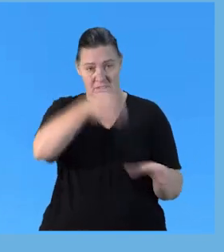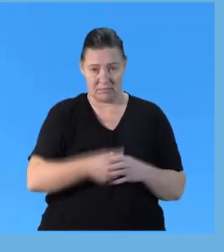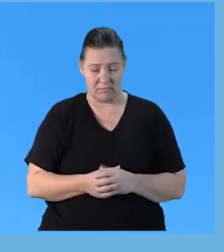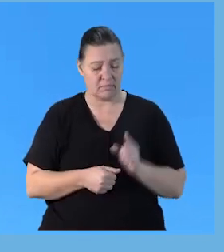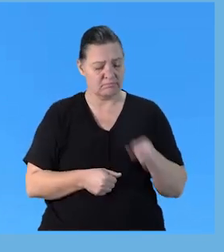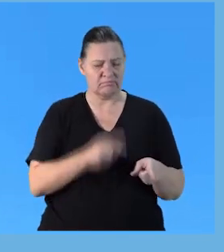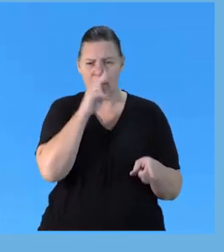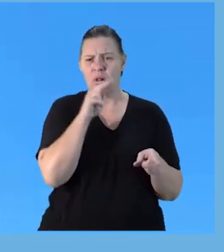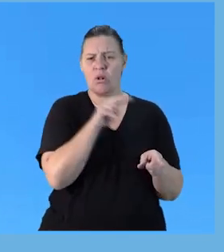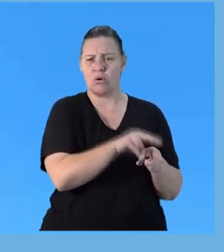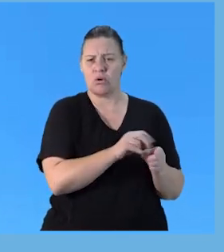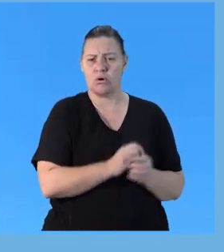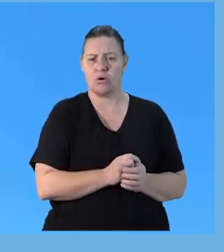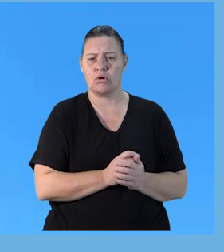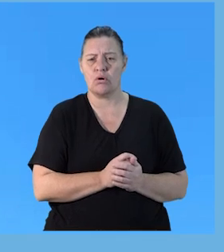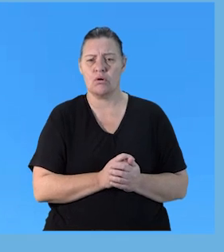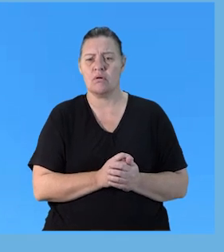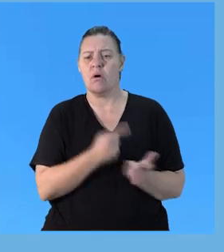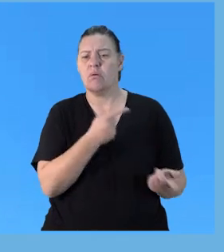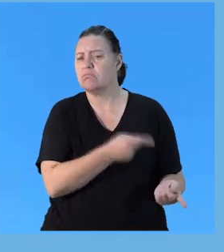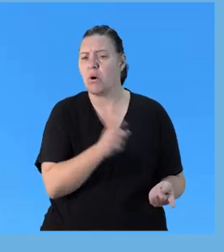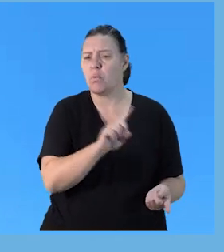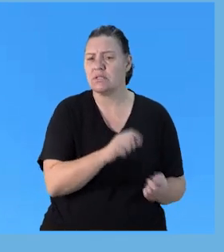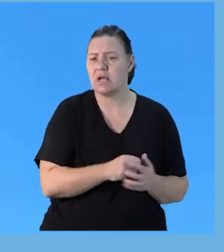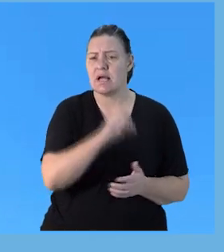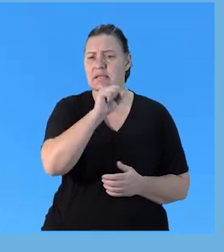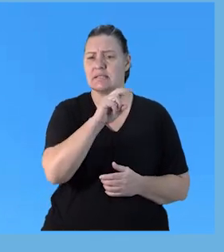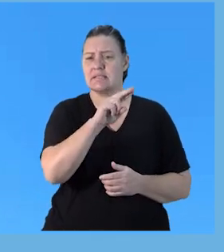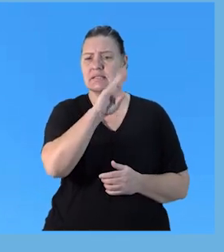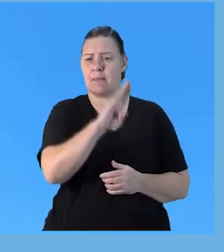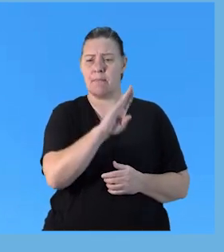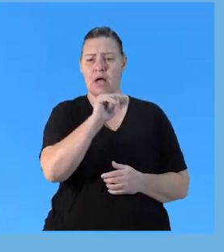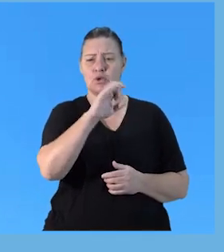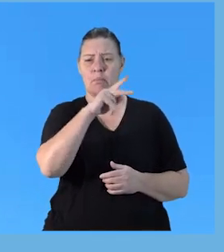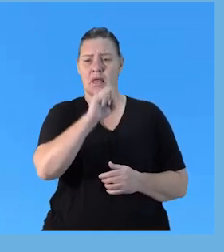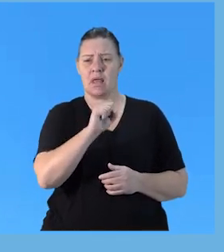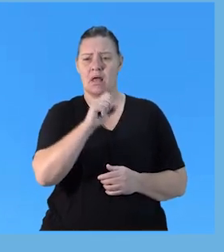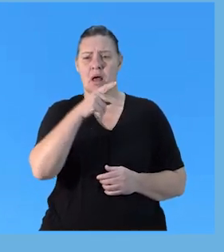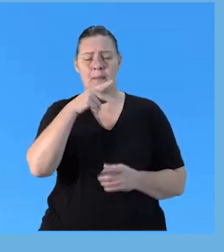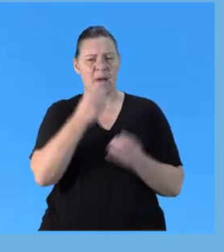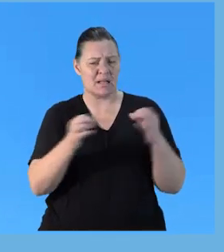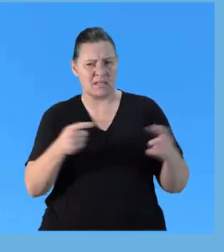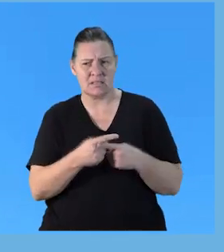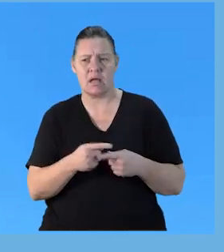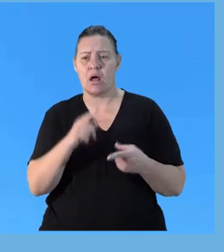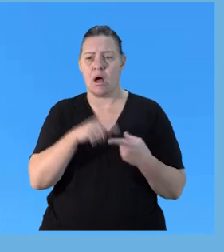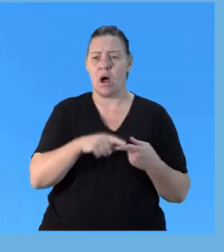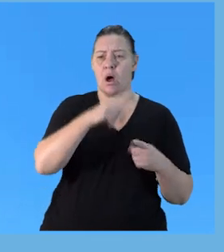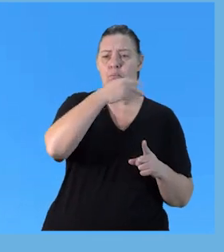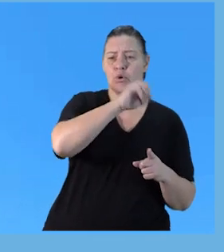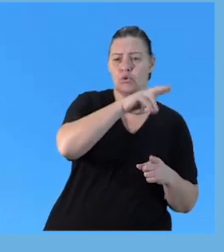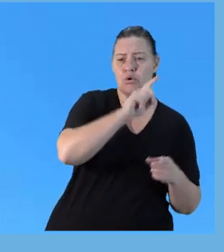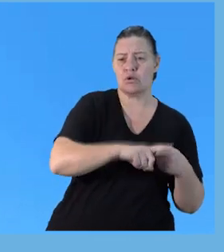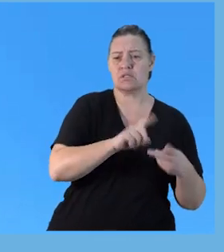more than one, this is going to be a battery. But if it's just the one, I have a cell. So I will have